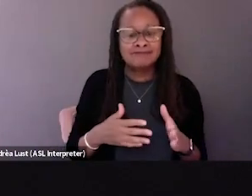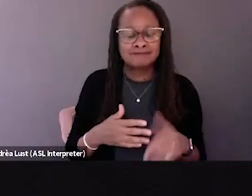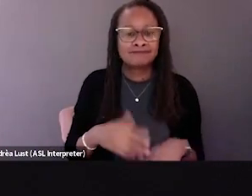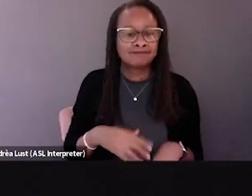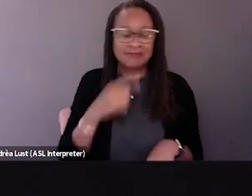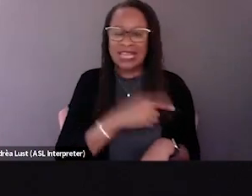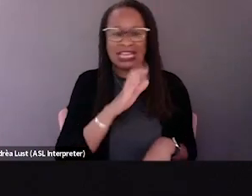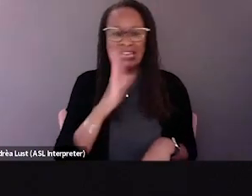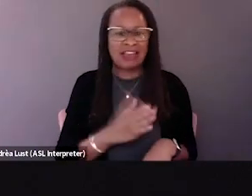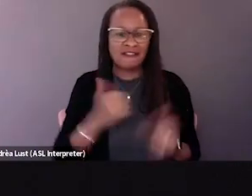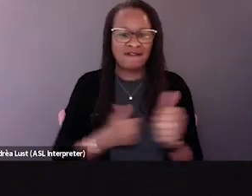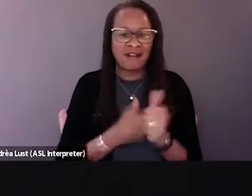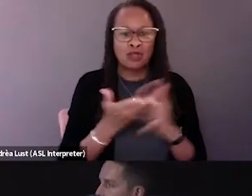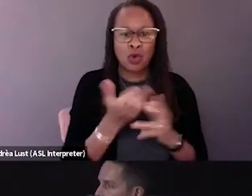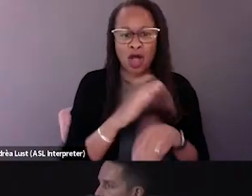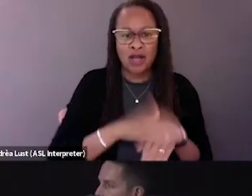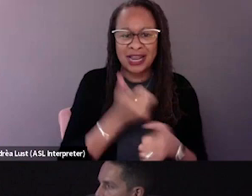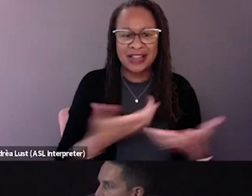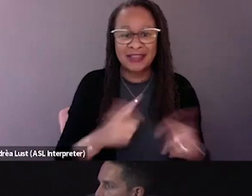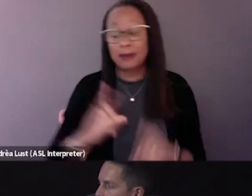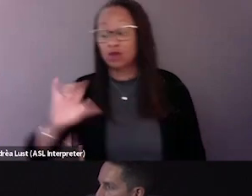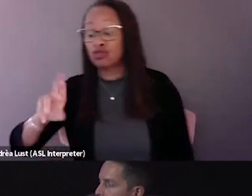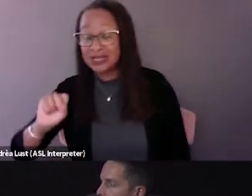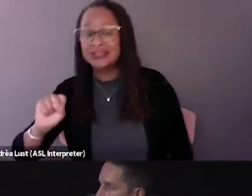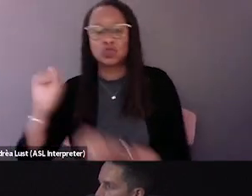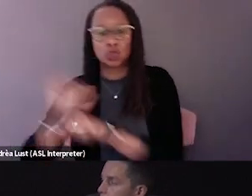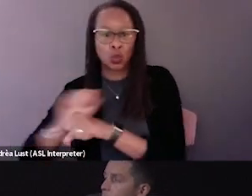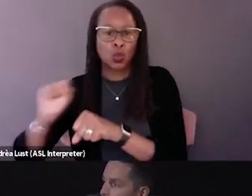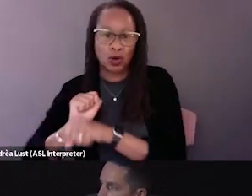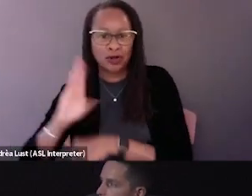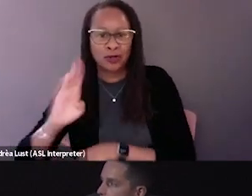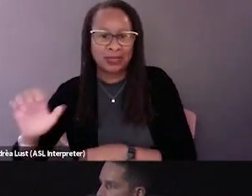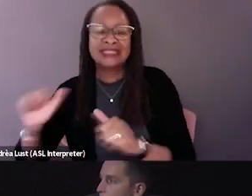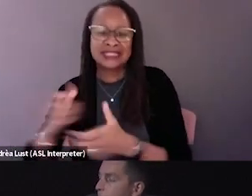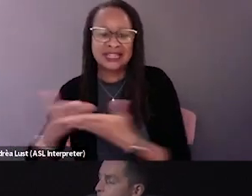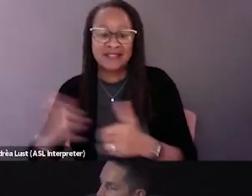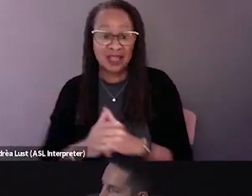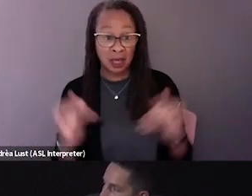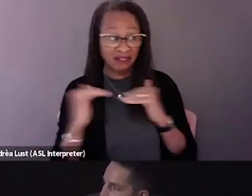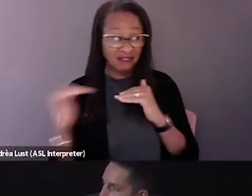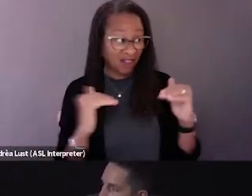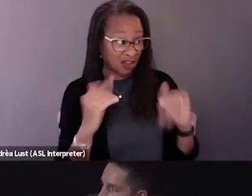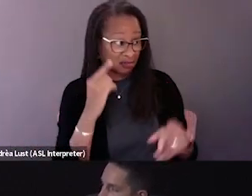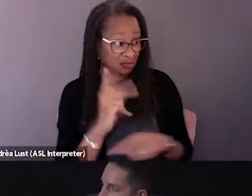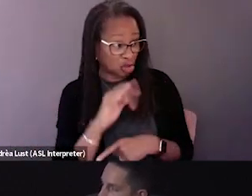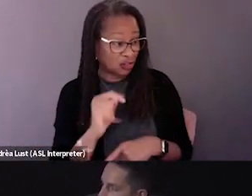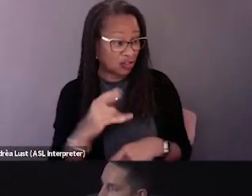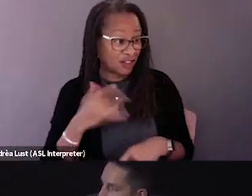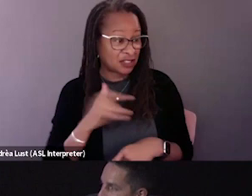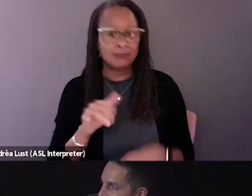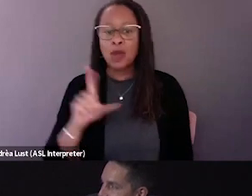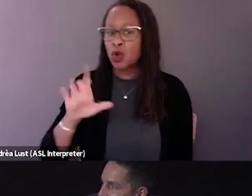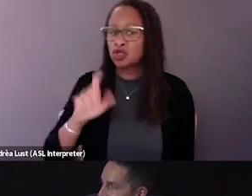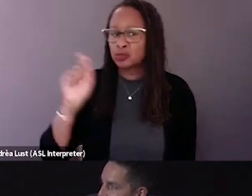he just never followed through on anything, but Chris was really the one who would follow through on things. Is that a fair assessment, Kurt, of your?